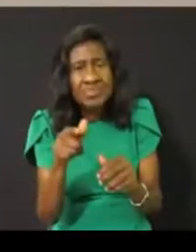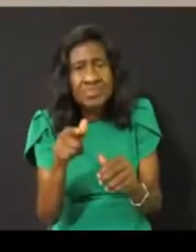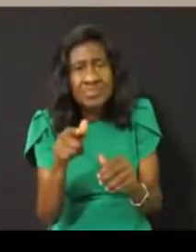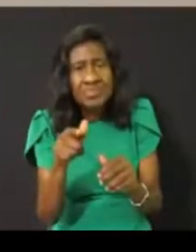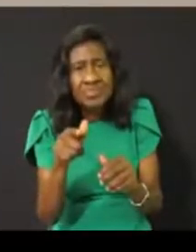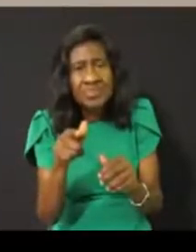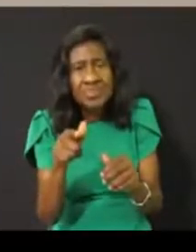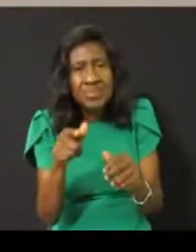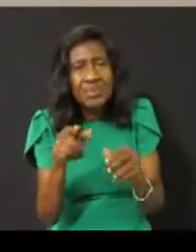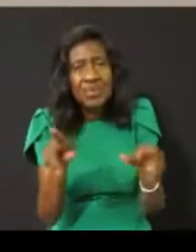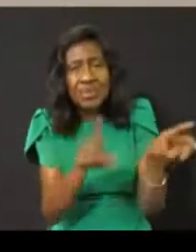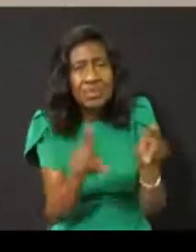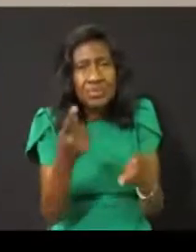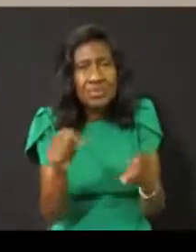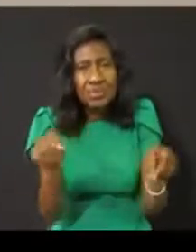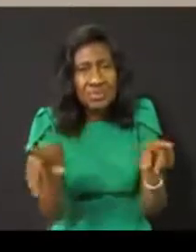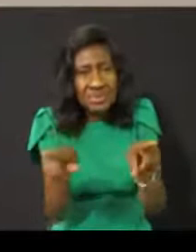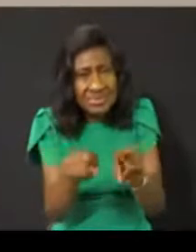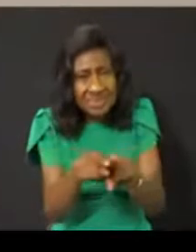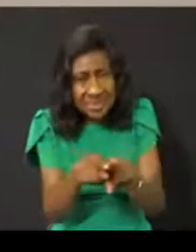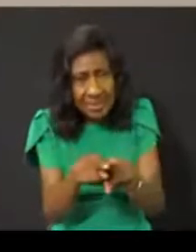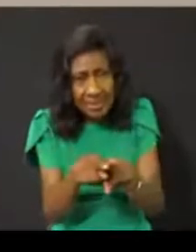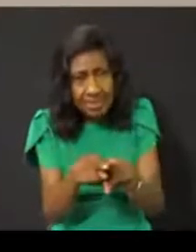kind of quarantine.